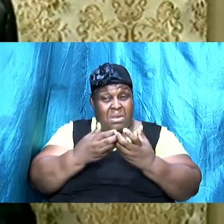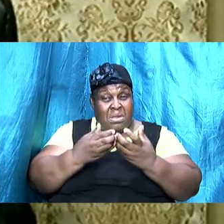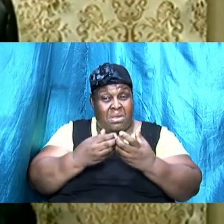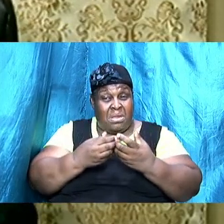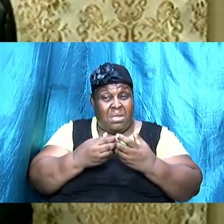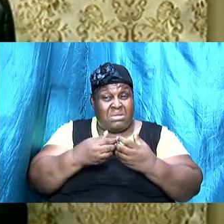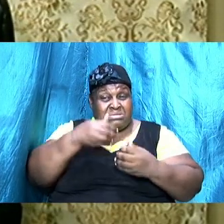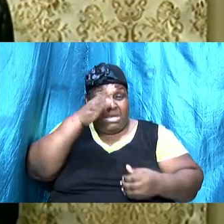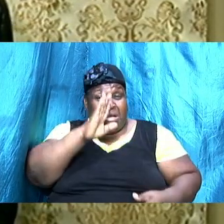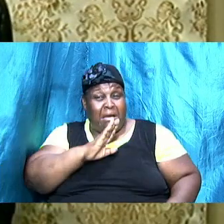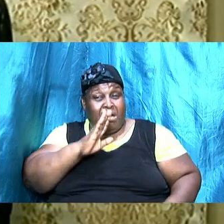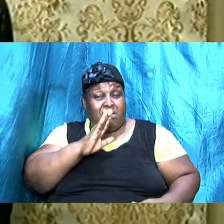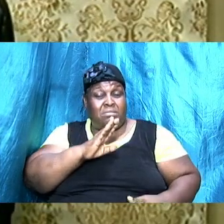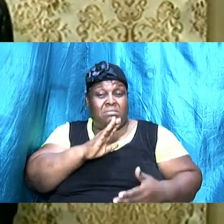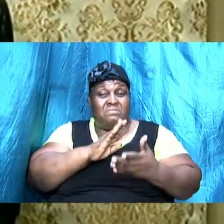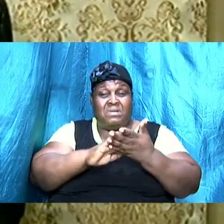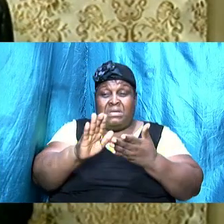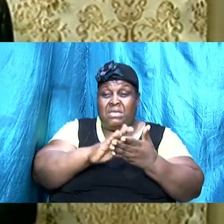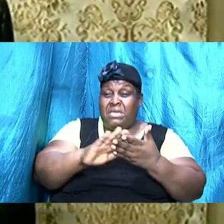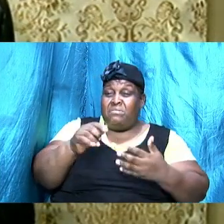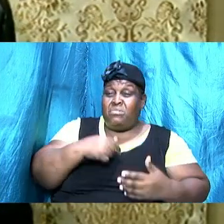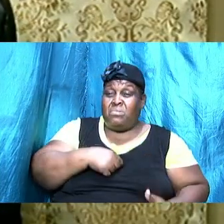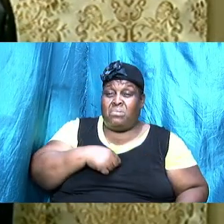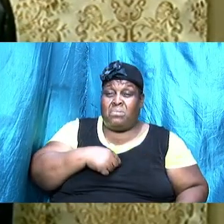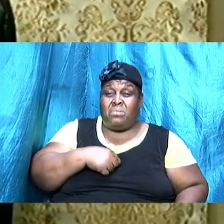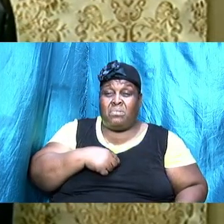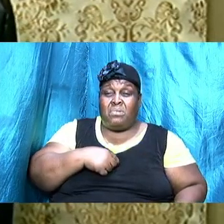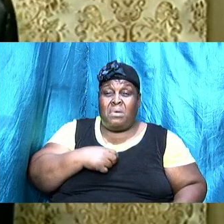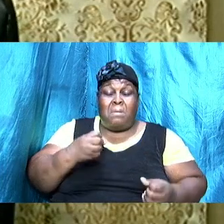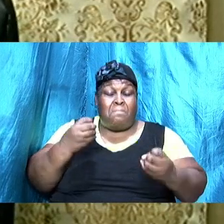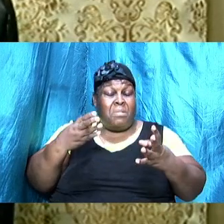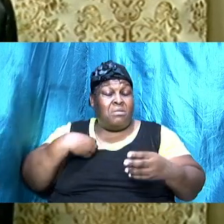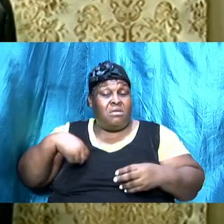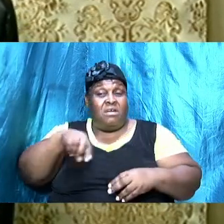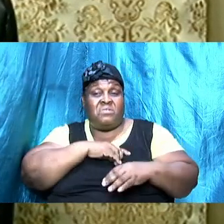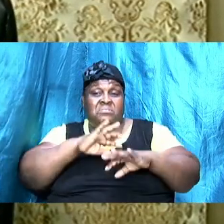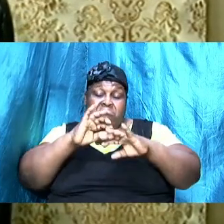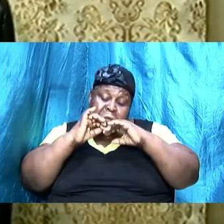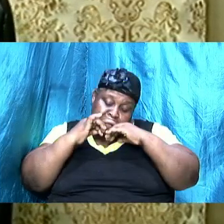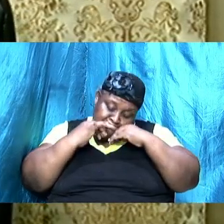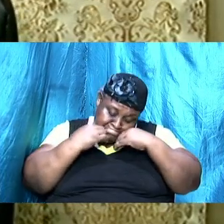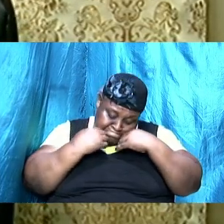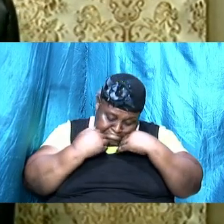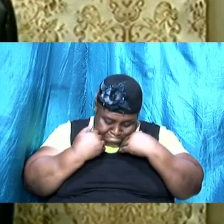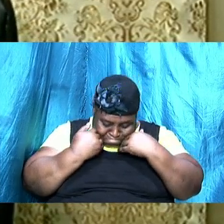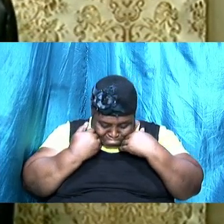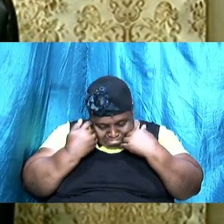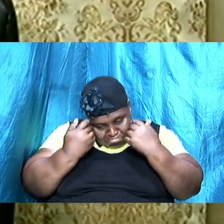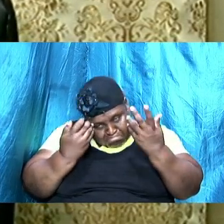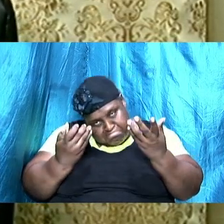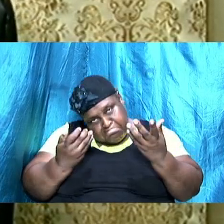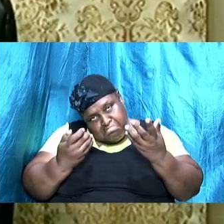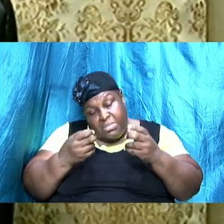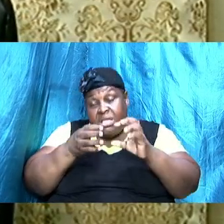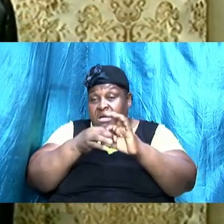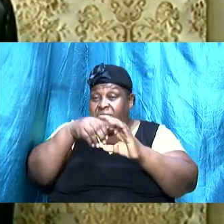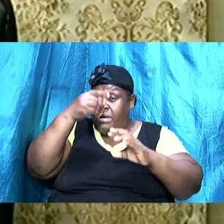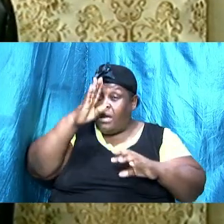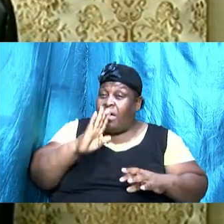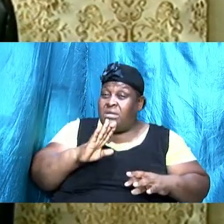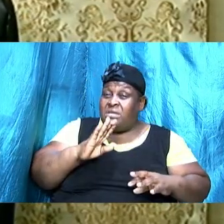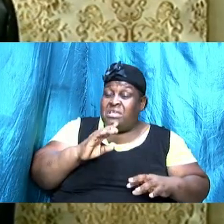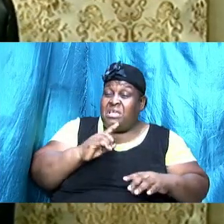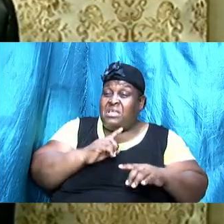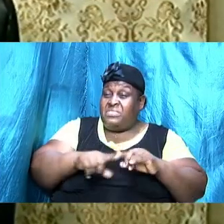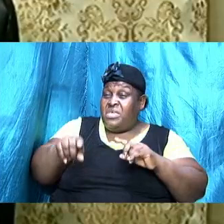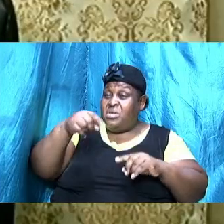to know that I'm a Christian. We are ashamed of him before our friends. And then we go to him and ask him to forgive us